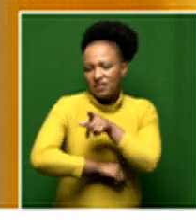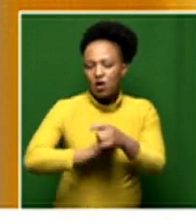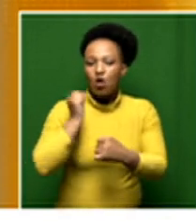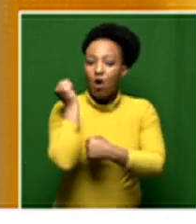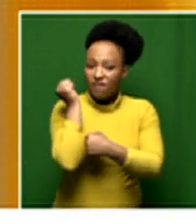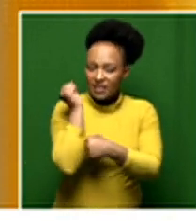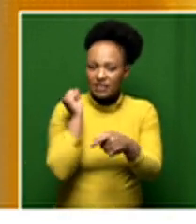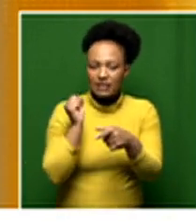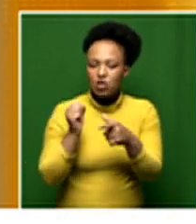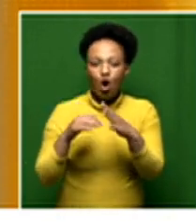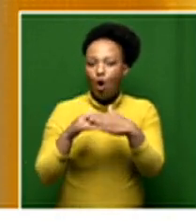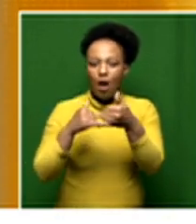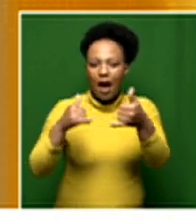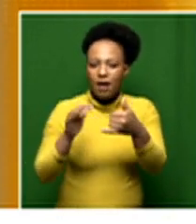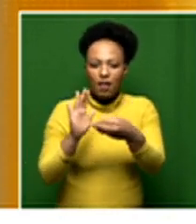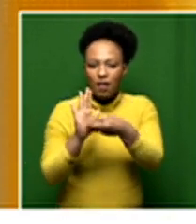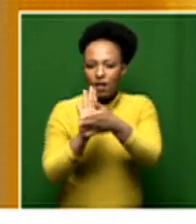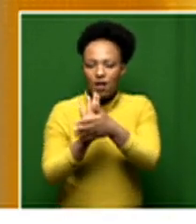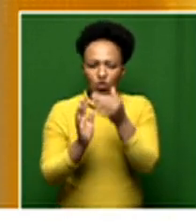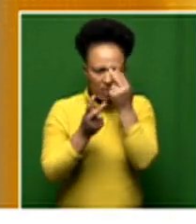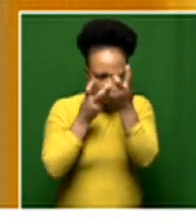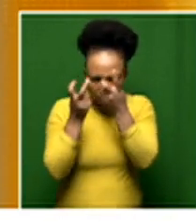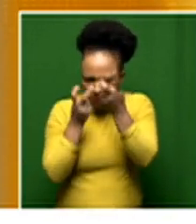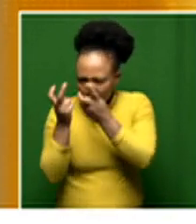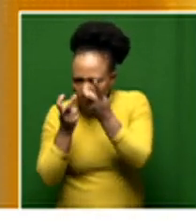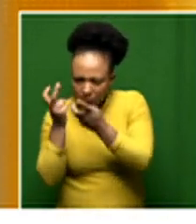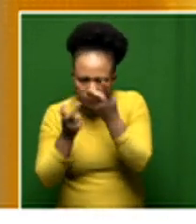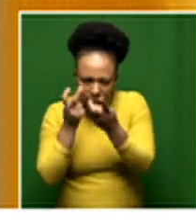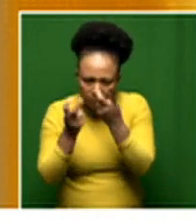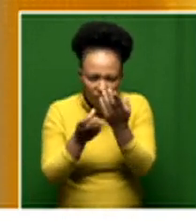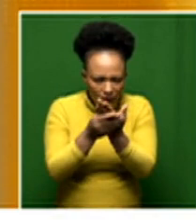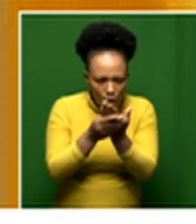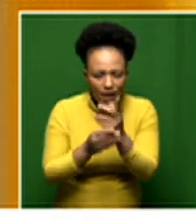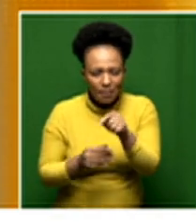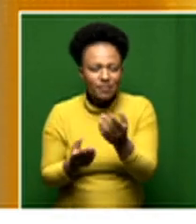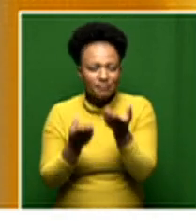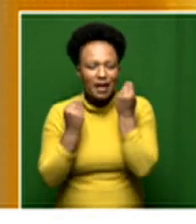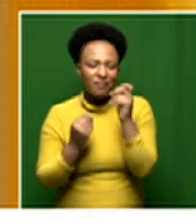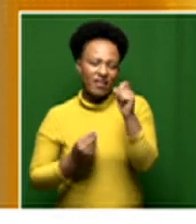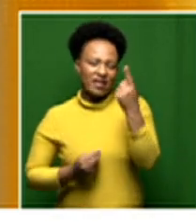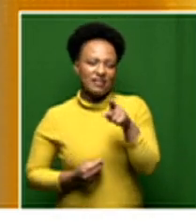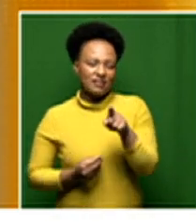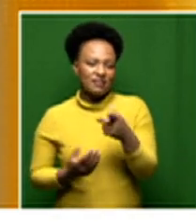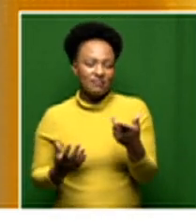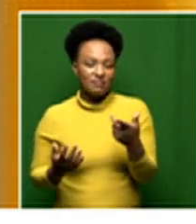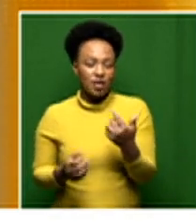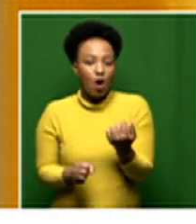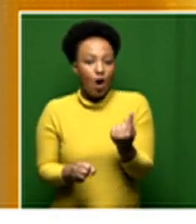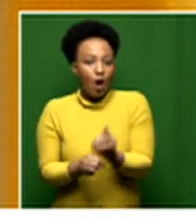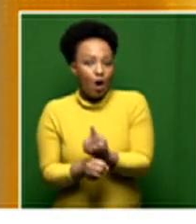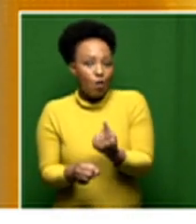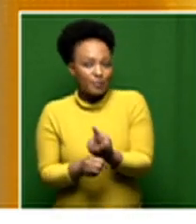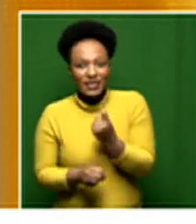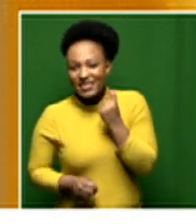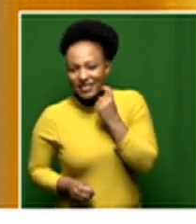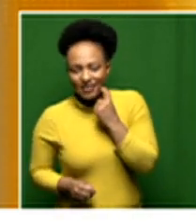in electronic format. So you have to go and find actual brown folders. So it's not always an easy